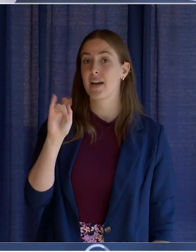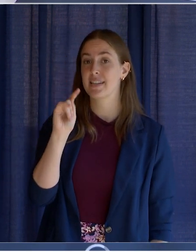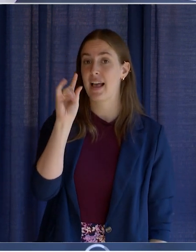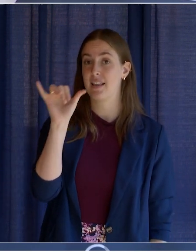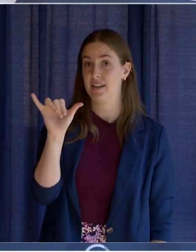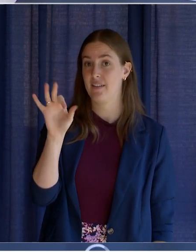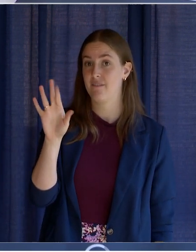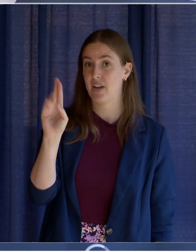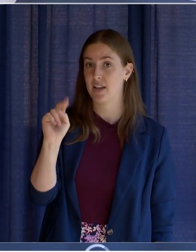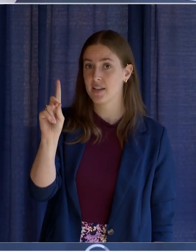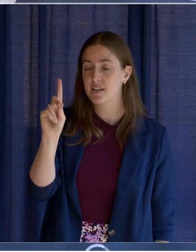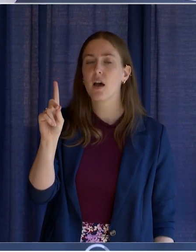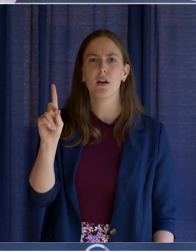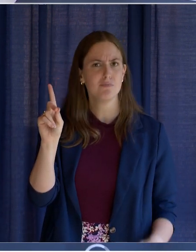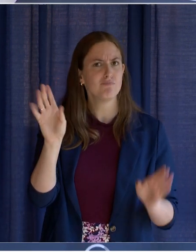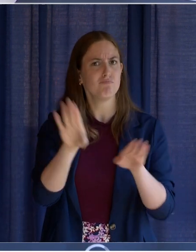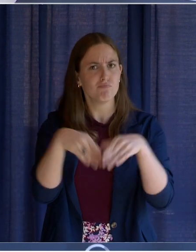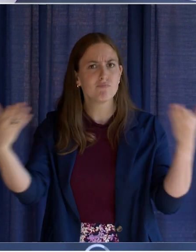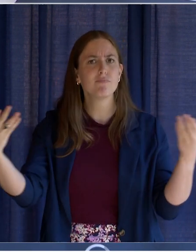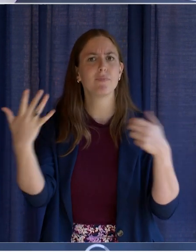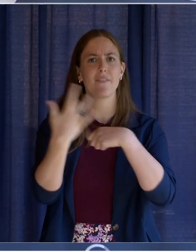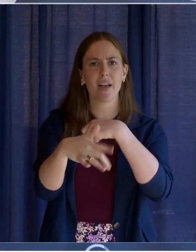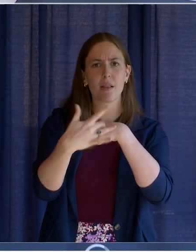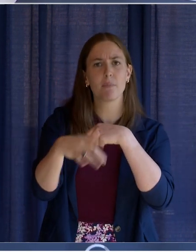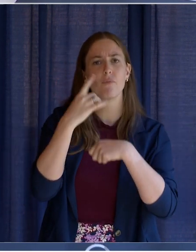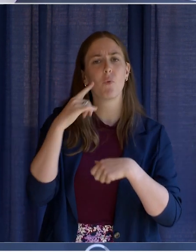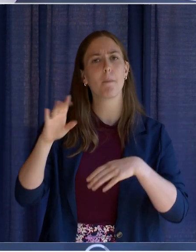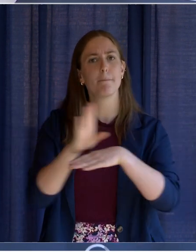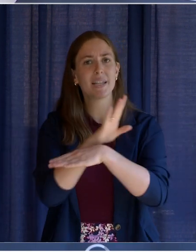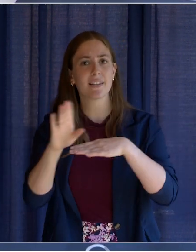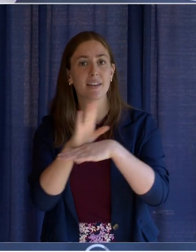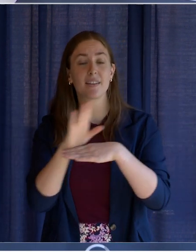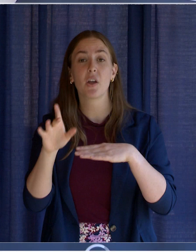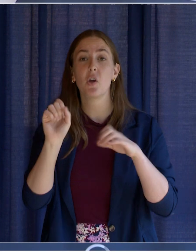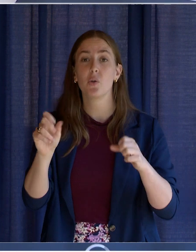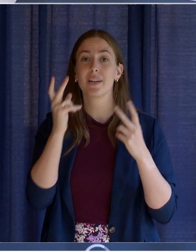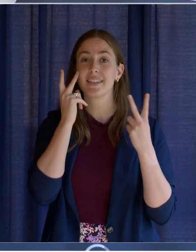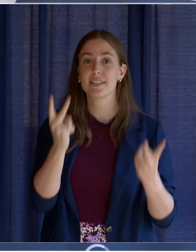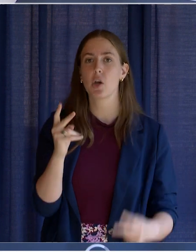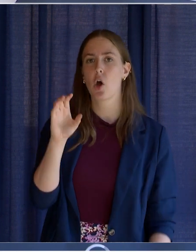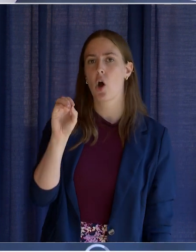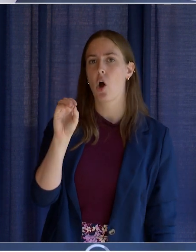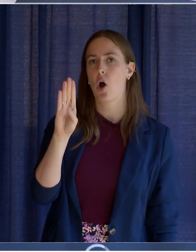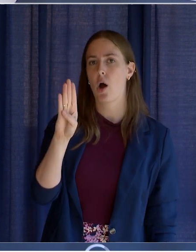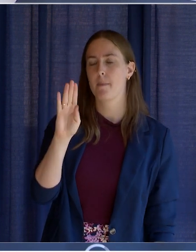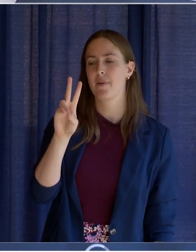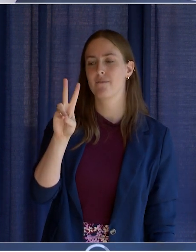for business. Businesses that are interested can visit